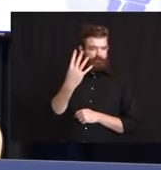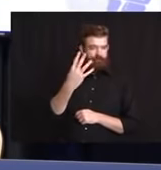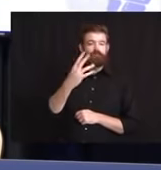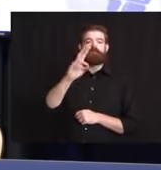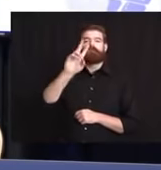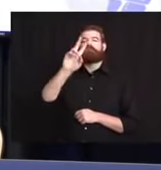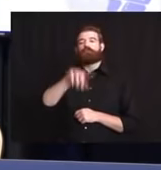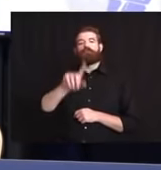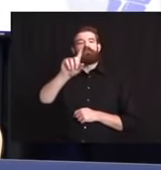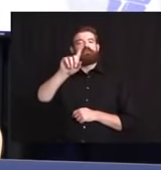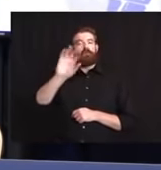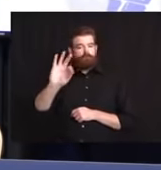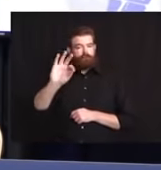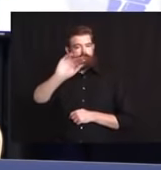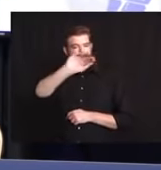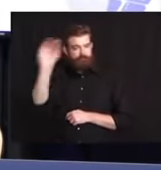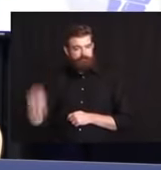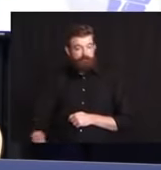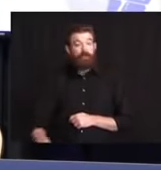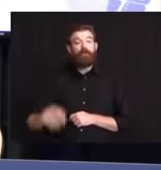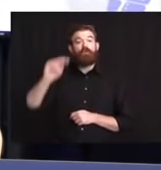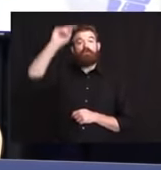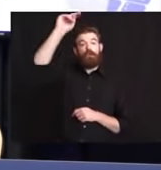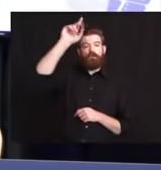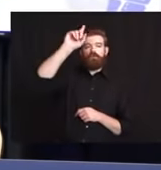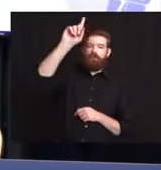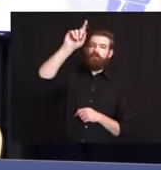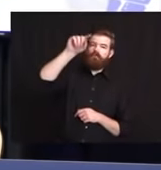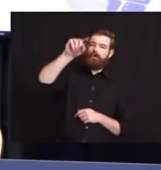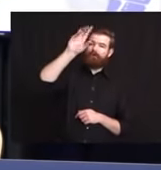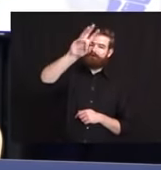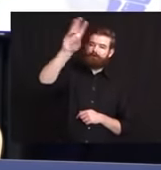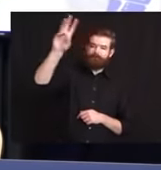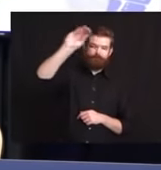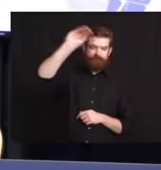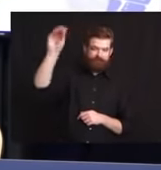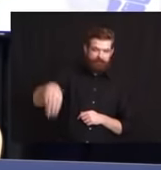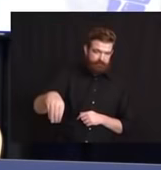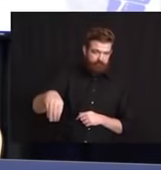North reports 1.66%, Central New Jersey